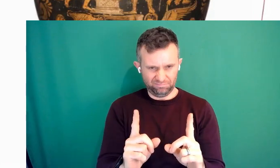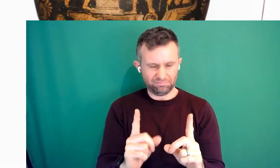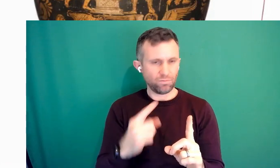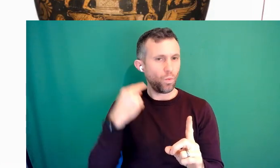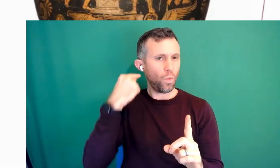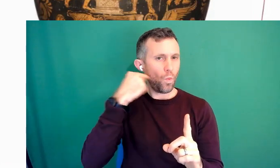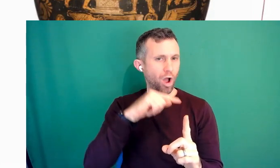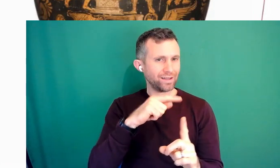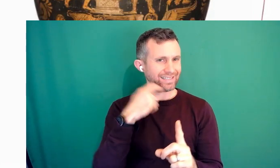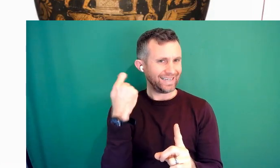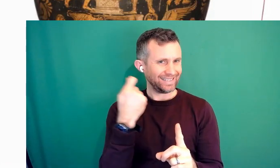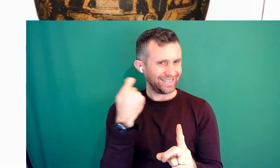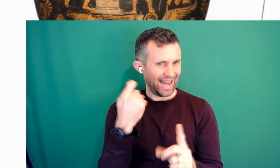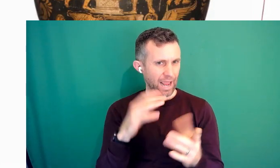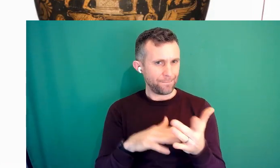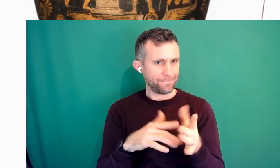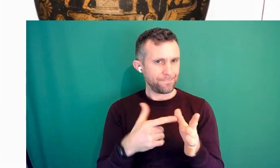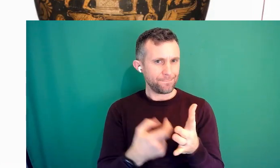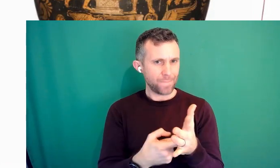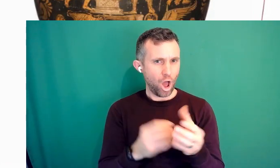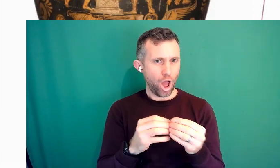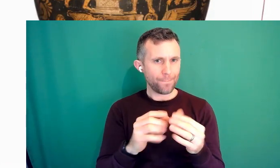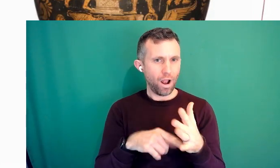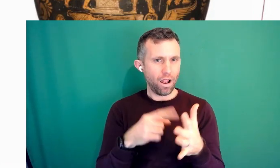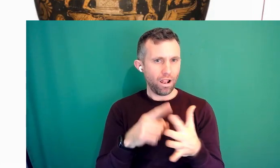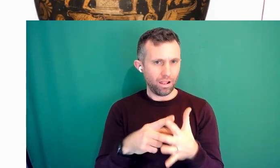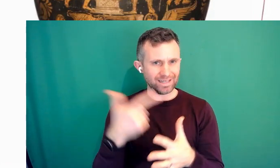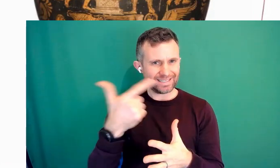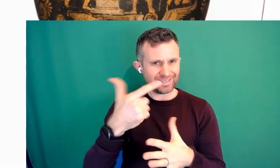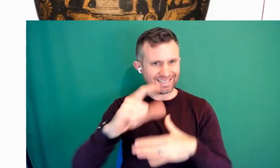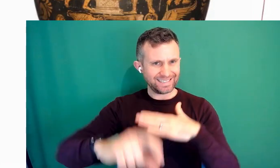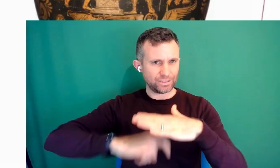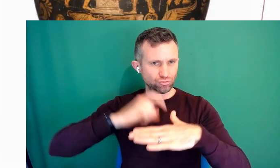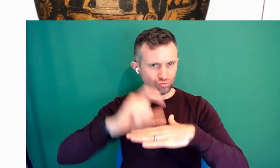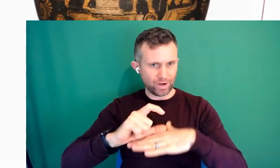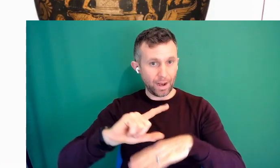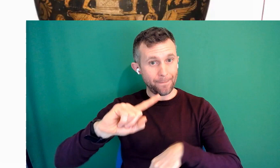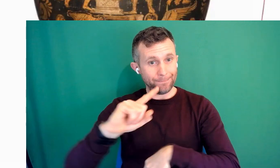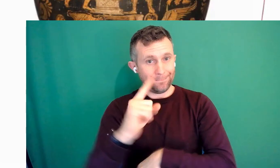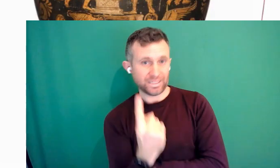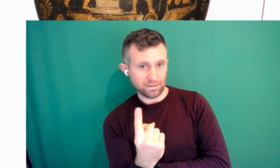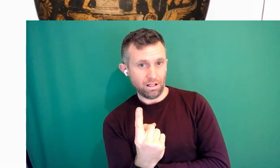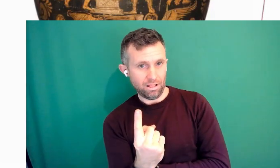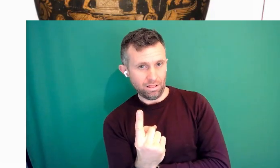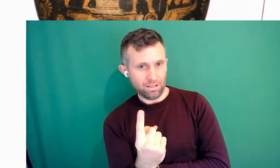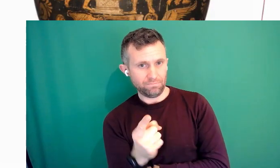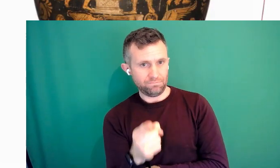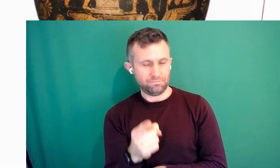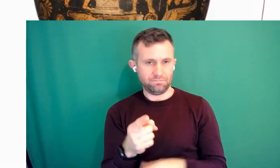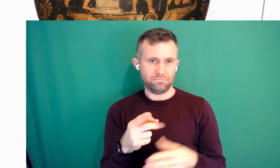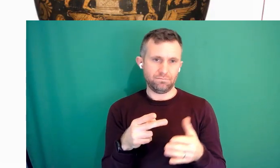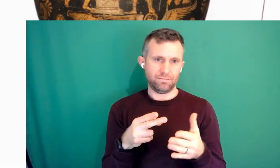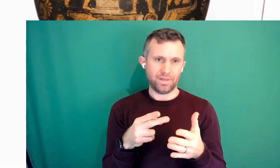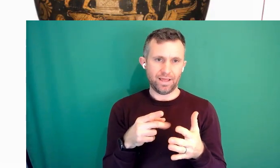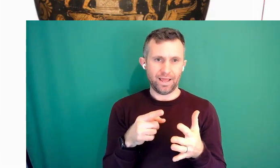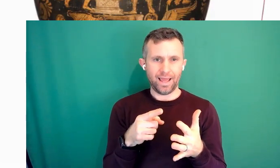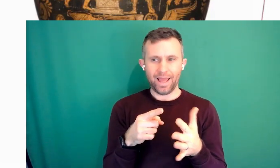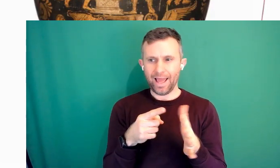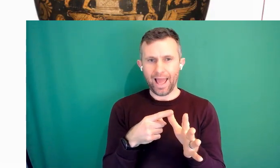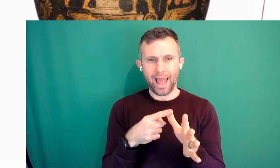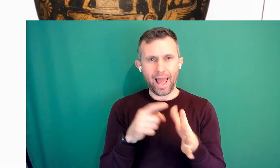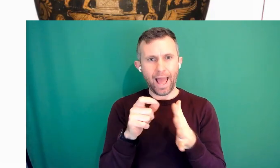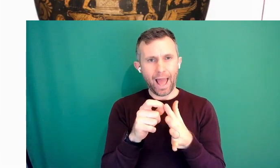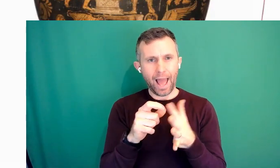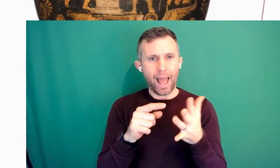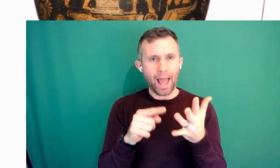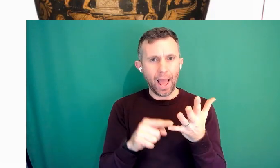of the mythological origins of the Olympics, which bizarrely involves a lot of cheating. At the